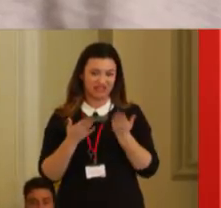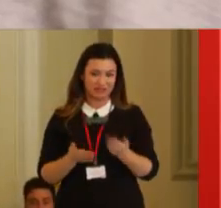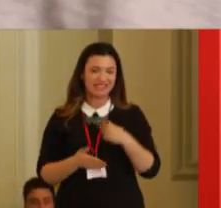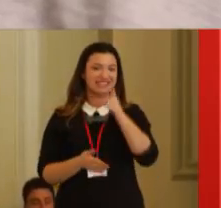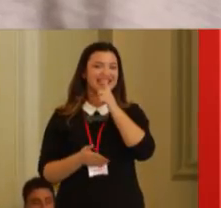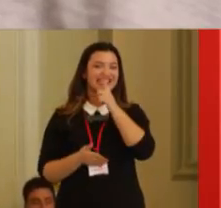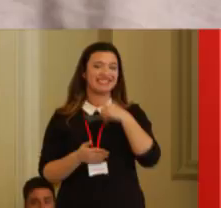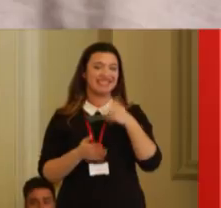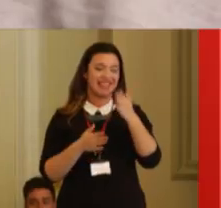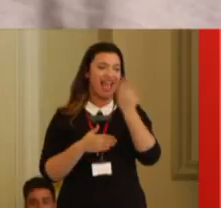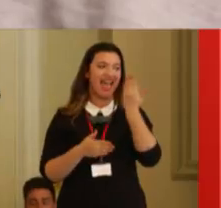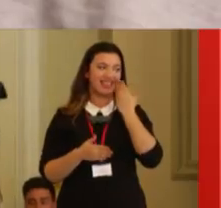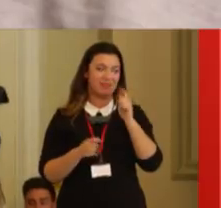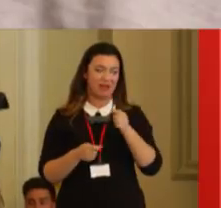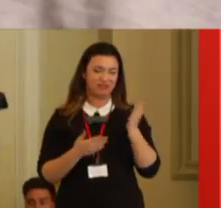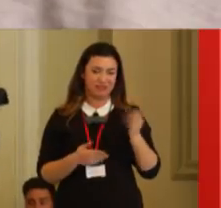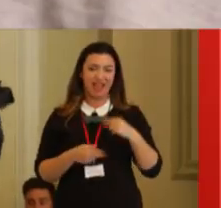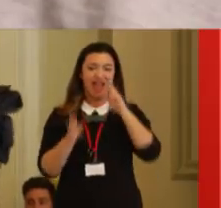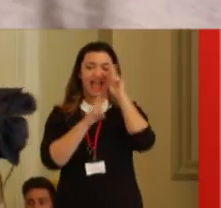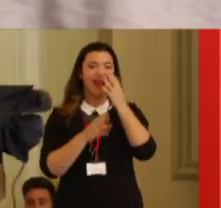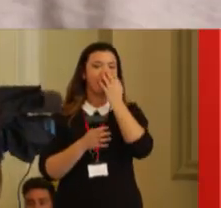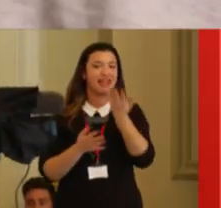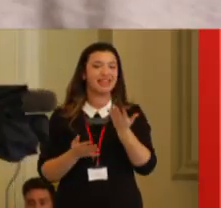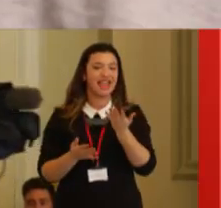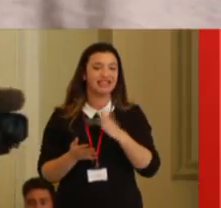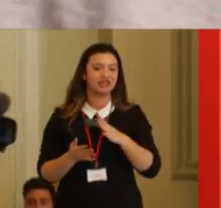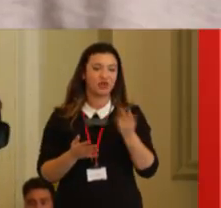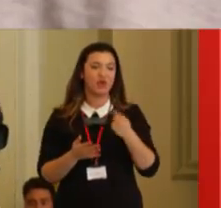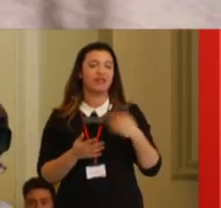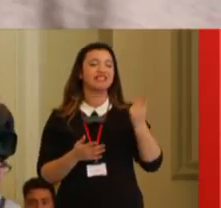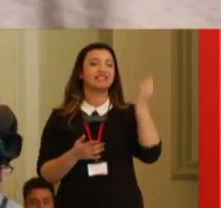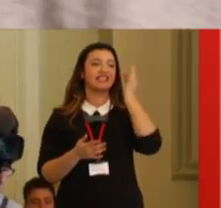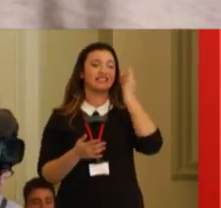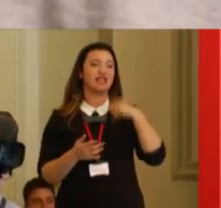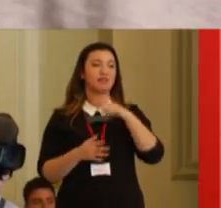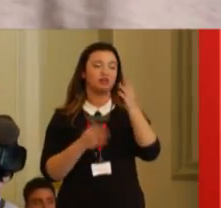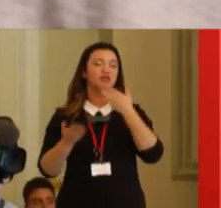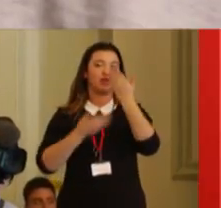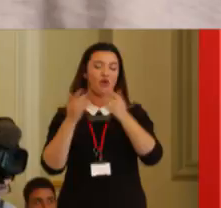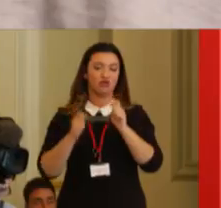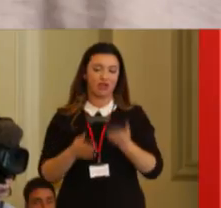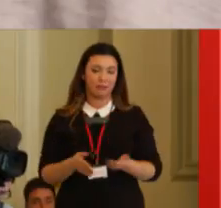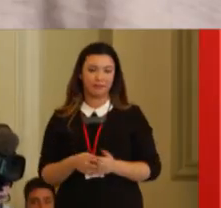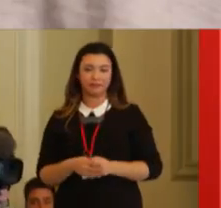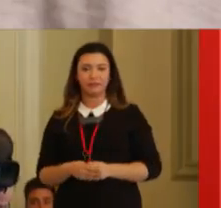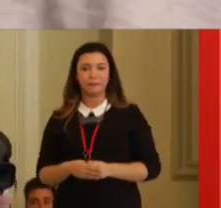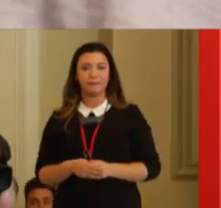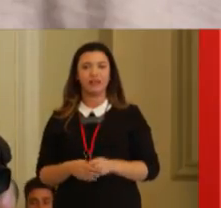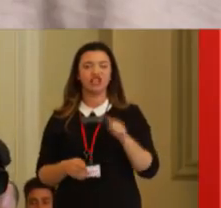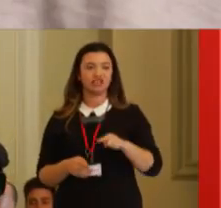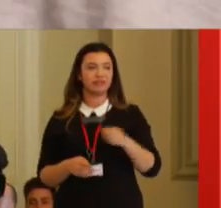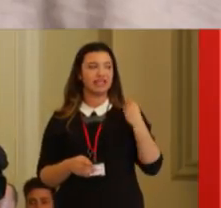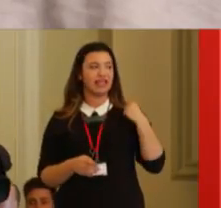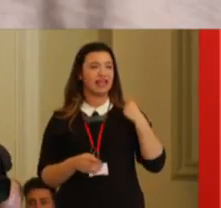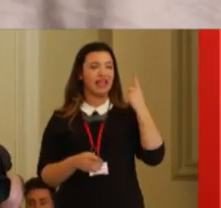to be around to narrate and to tell us about their dreams, expectations and aspirations, and